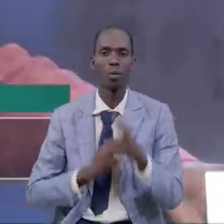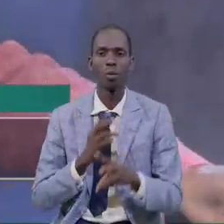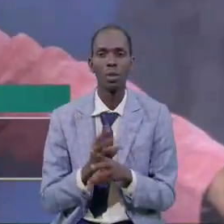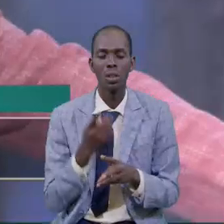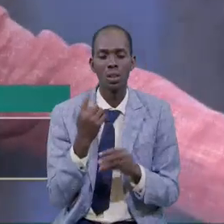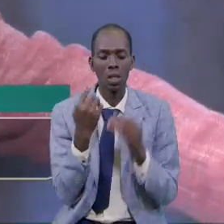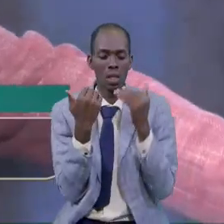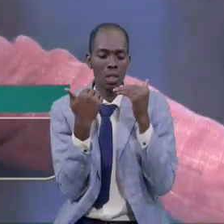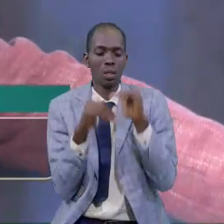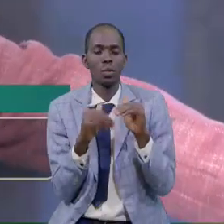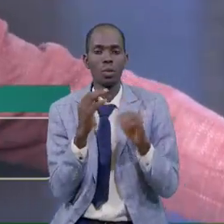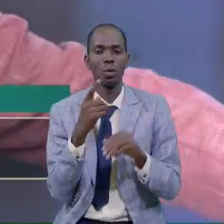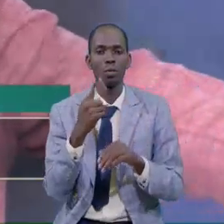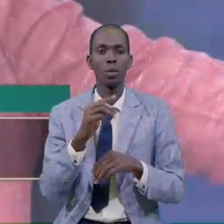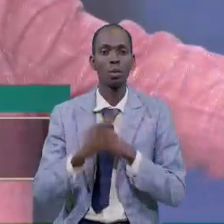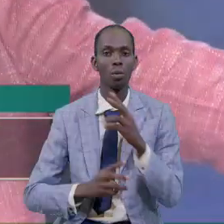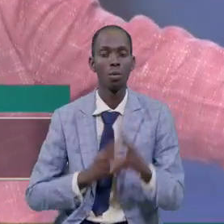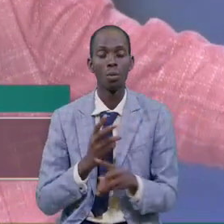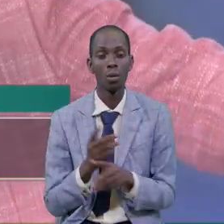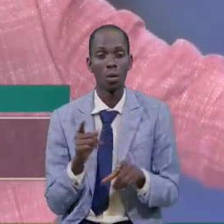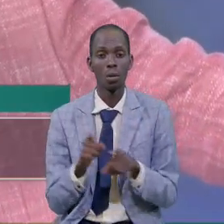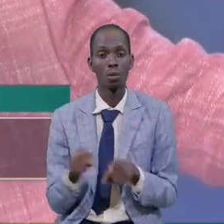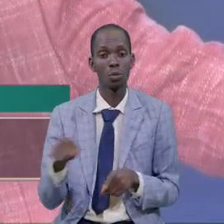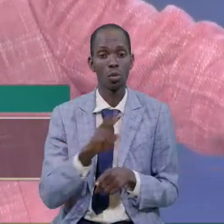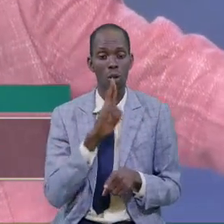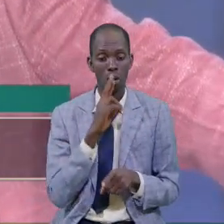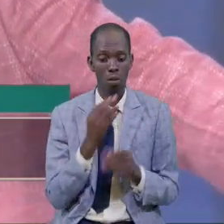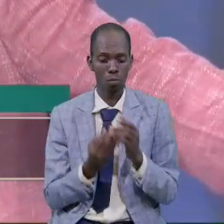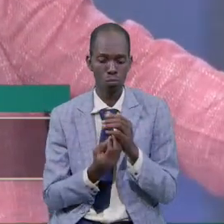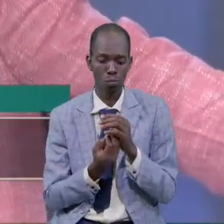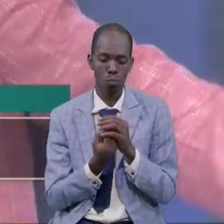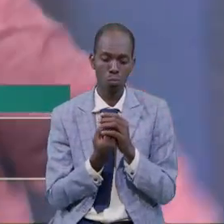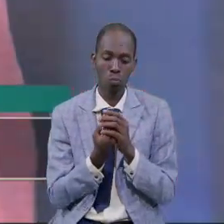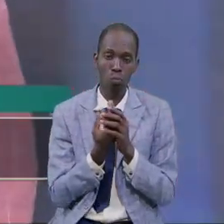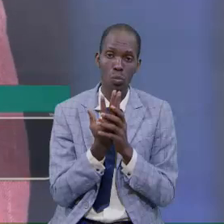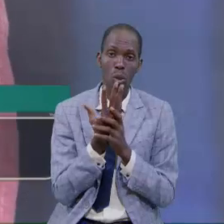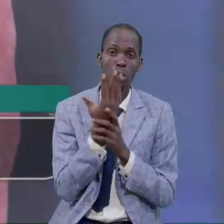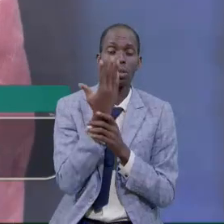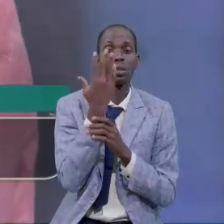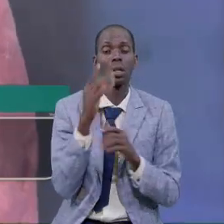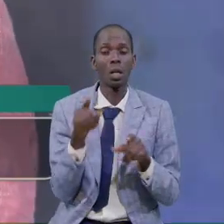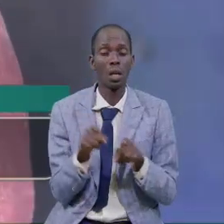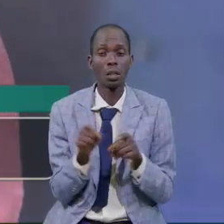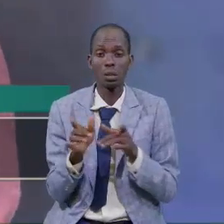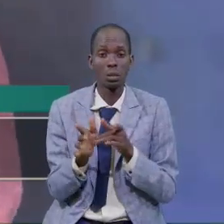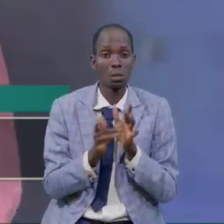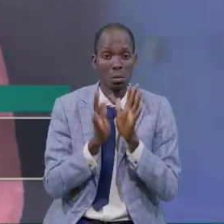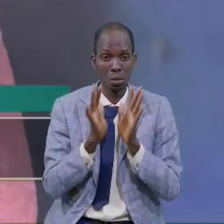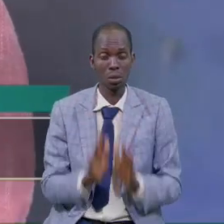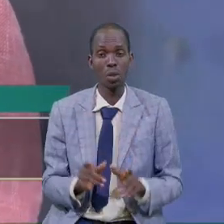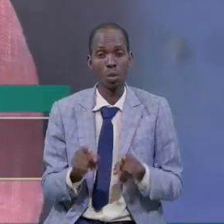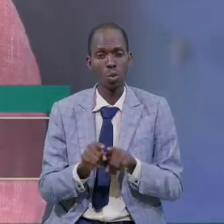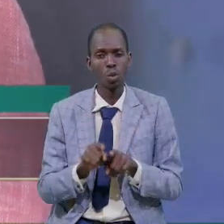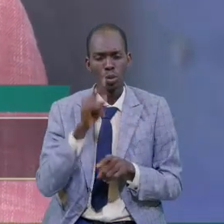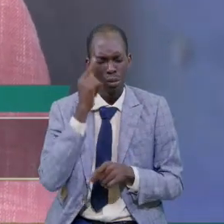the world. As we are growing up, even Christians, you think about what they